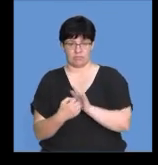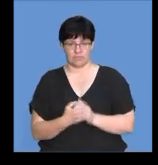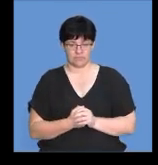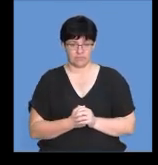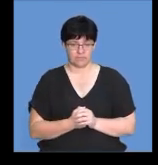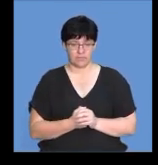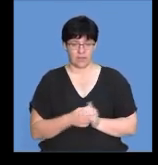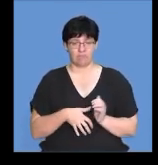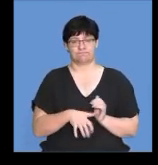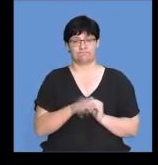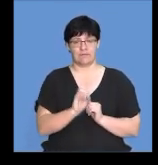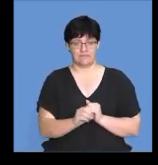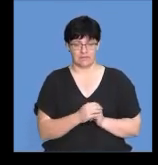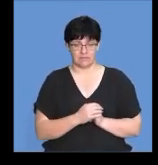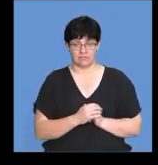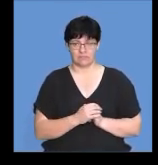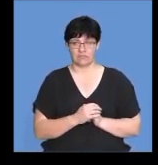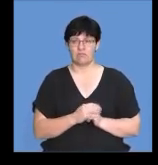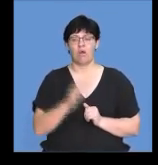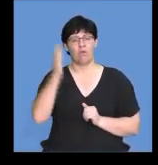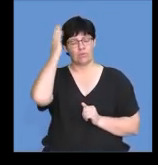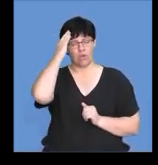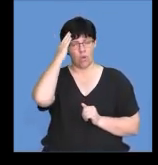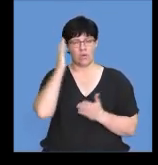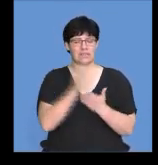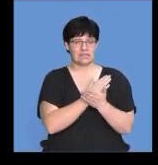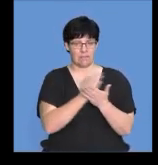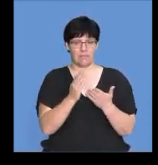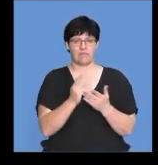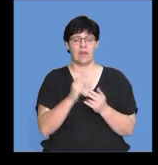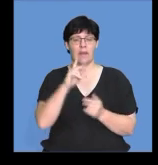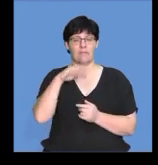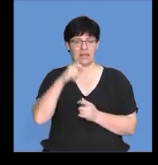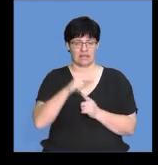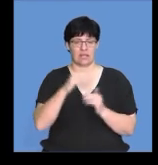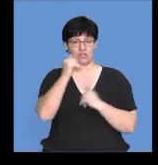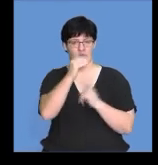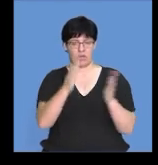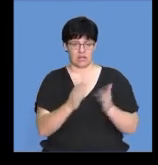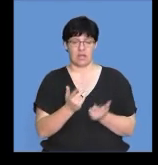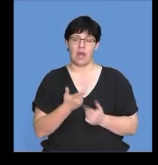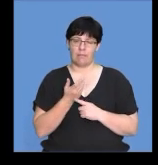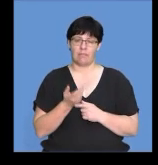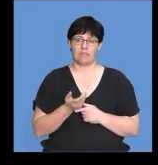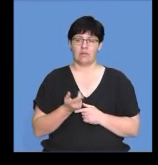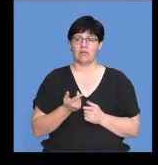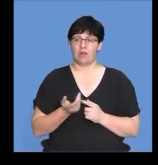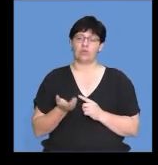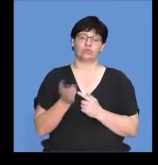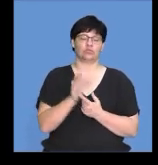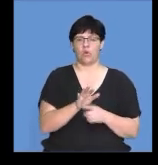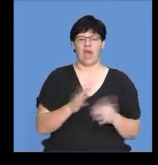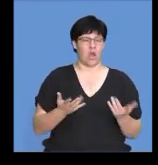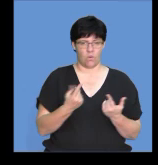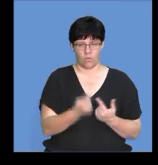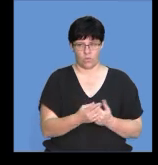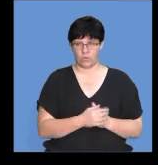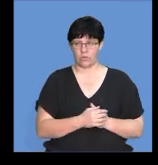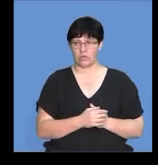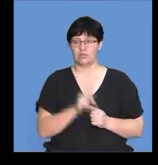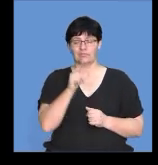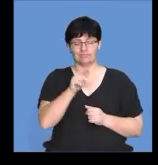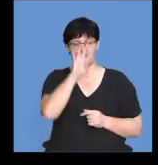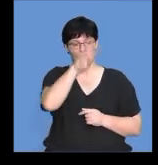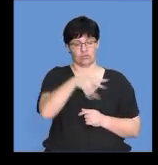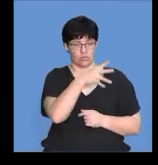Right. I know that some of you choose to use the Punnett square, which I'm going to take the liberty of actually illustrating to you. And the Punnett square